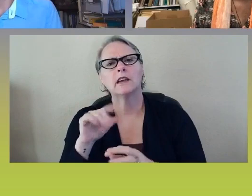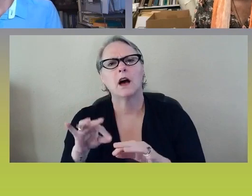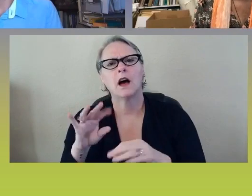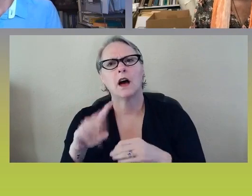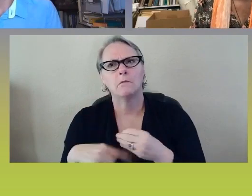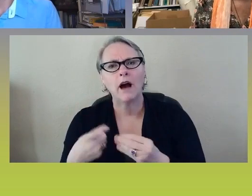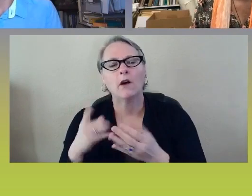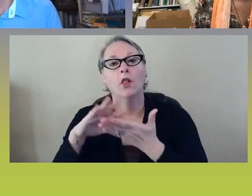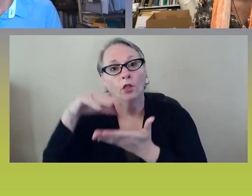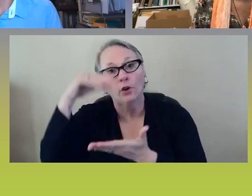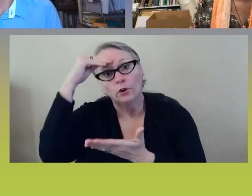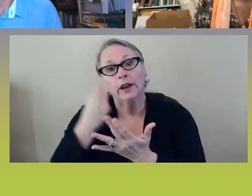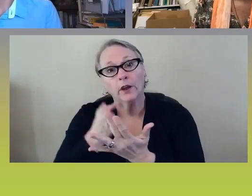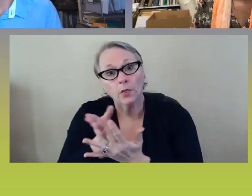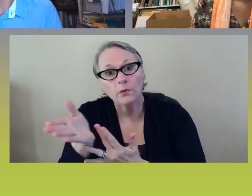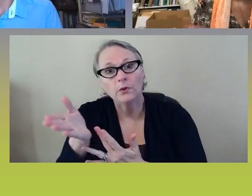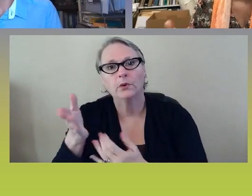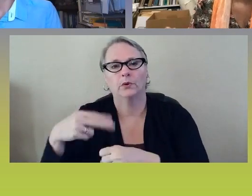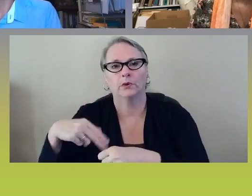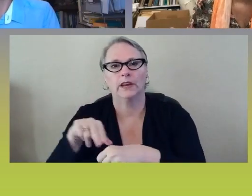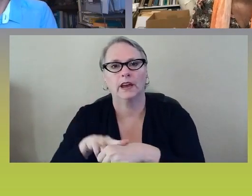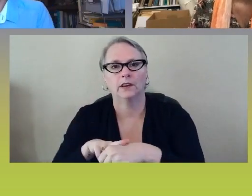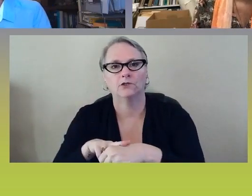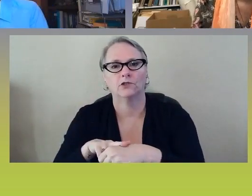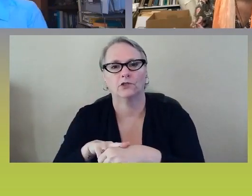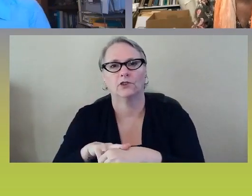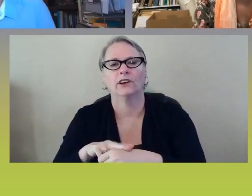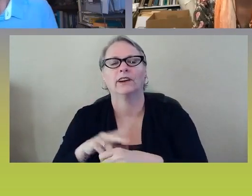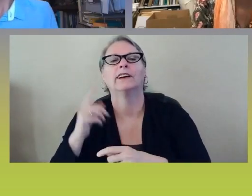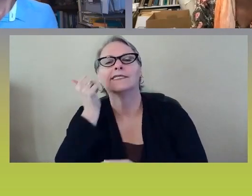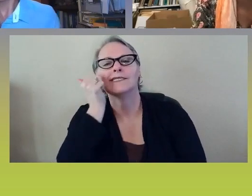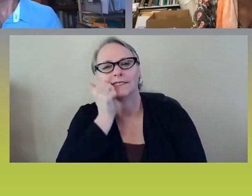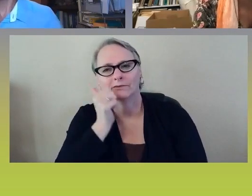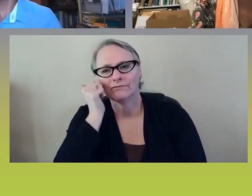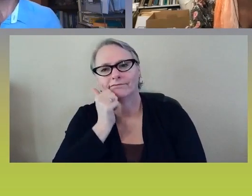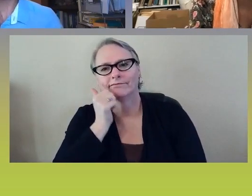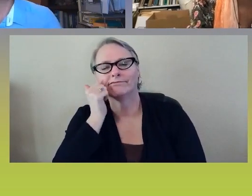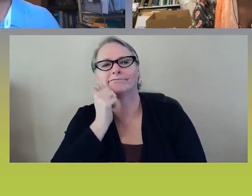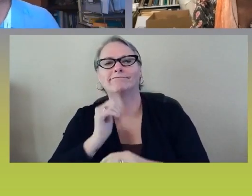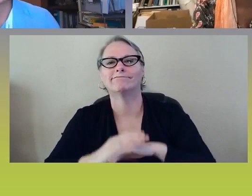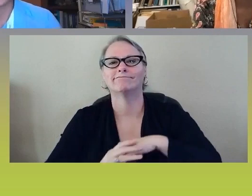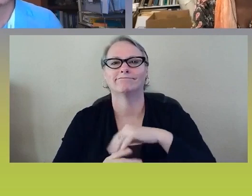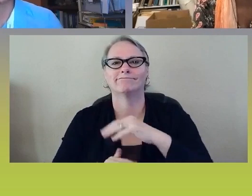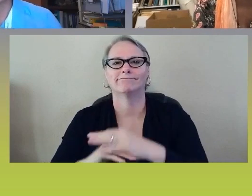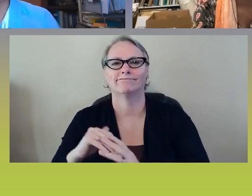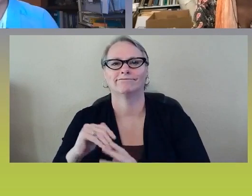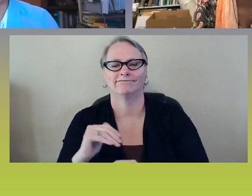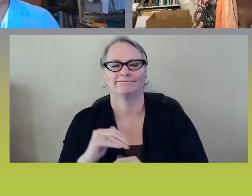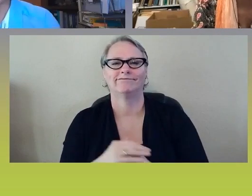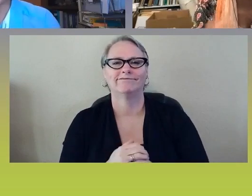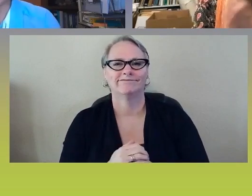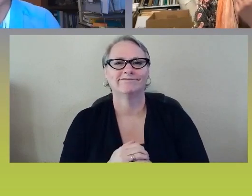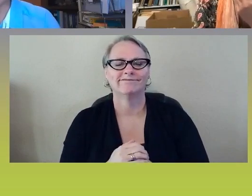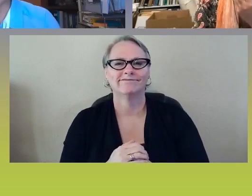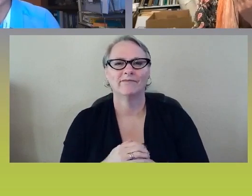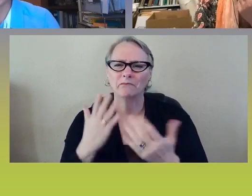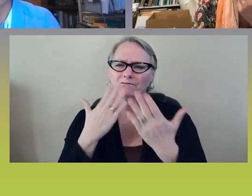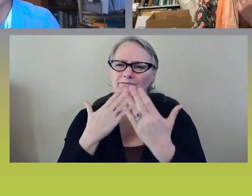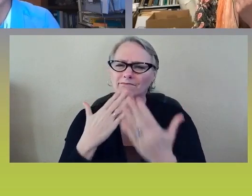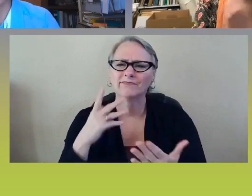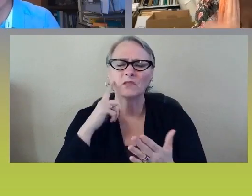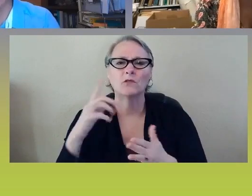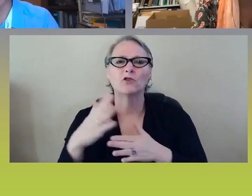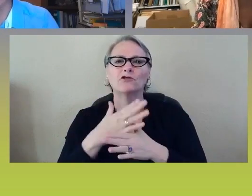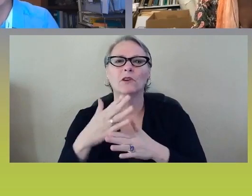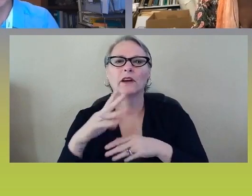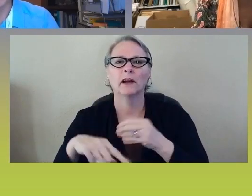nature, about naturally. So yeah. Thank you so much for sharing a little bit about